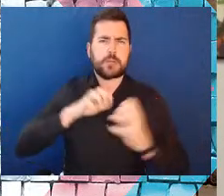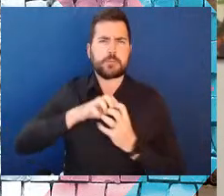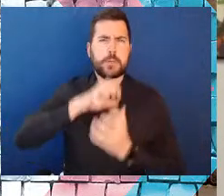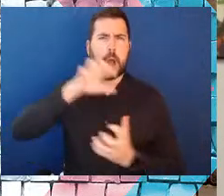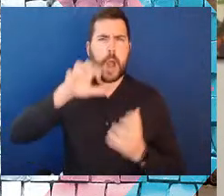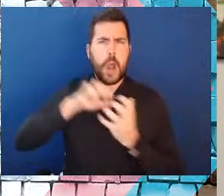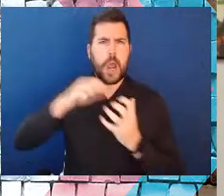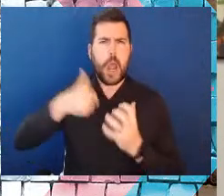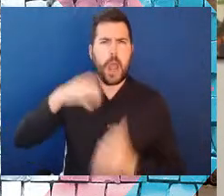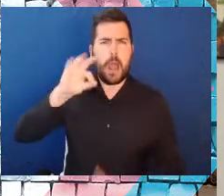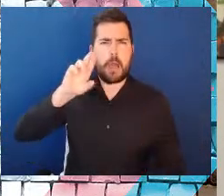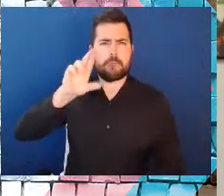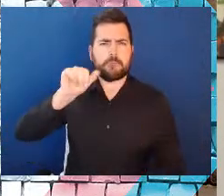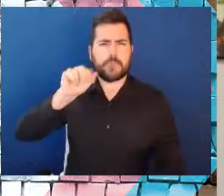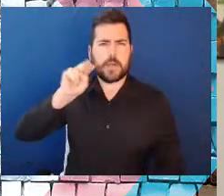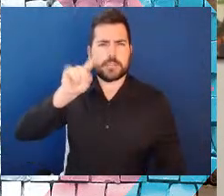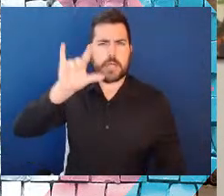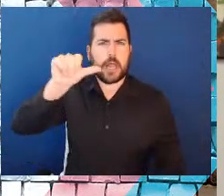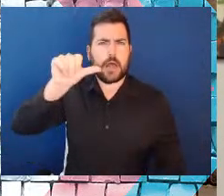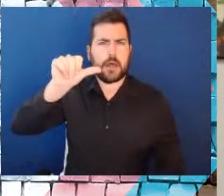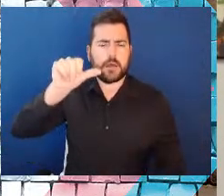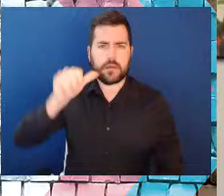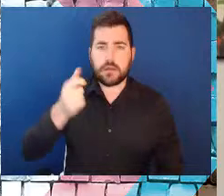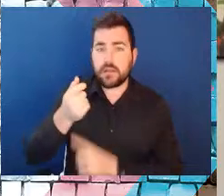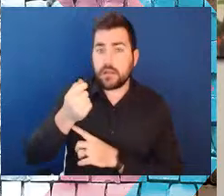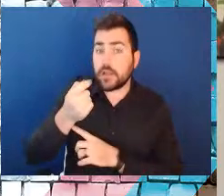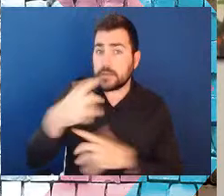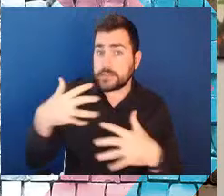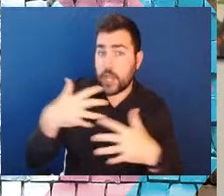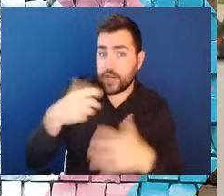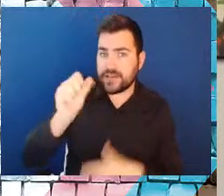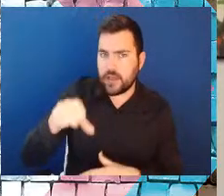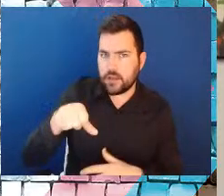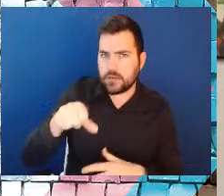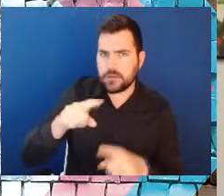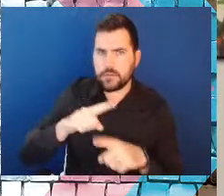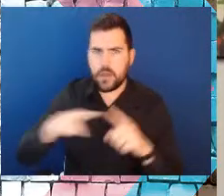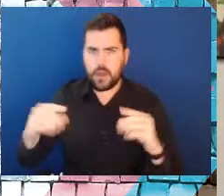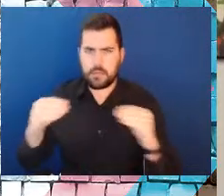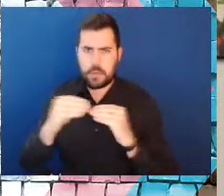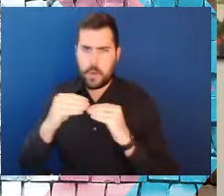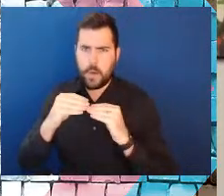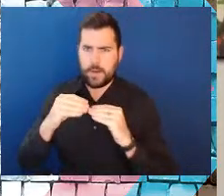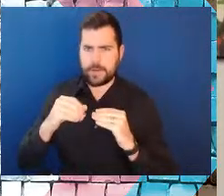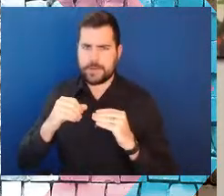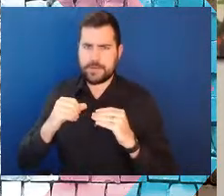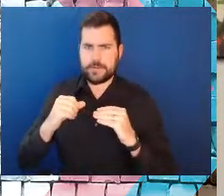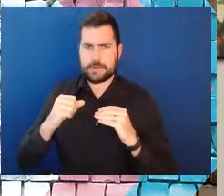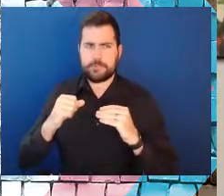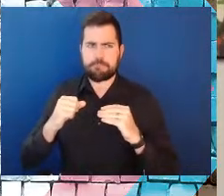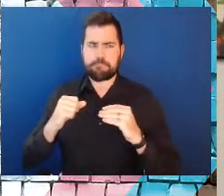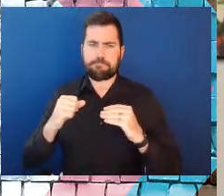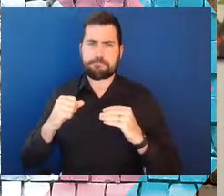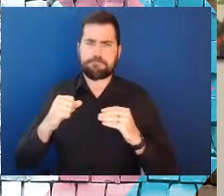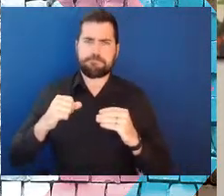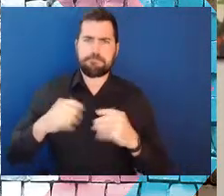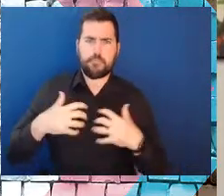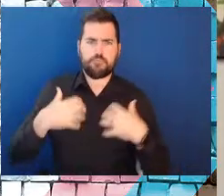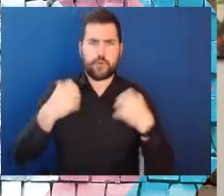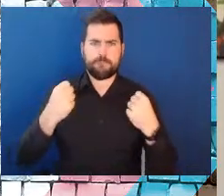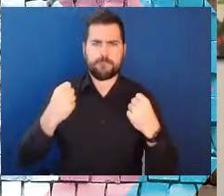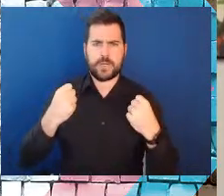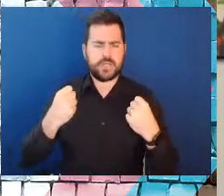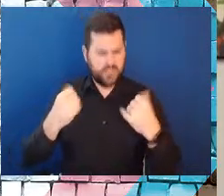yet again, but also a little bit more bold. He decided I must roar even louder